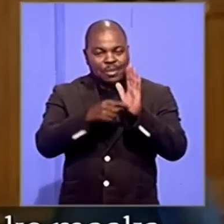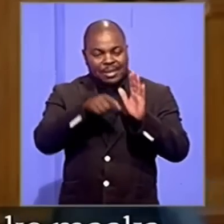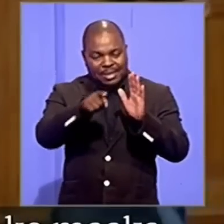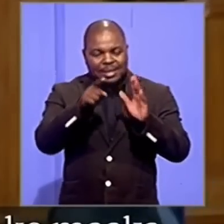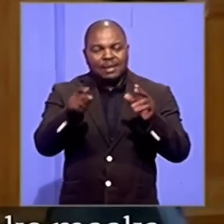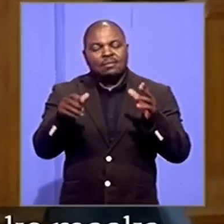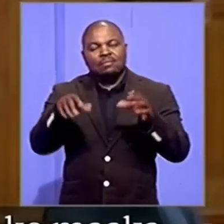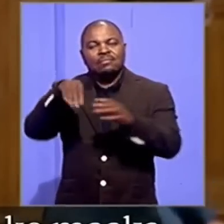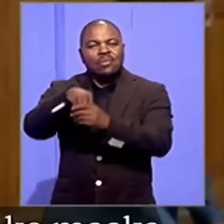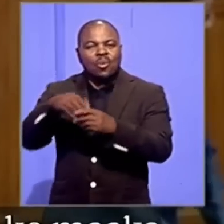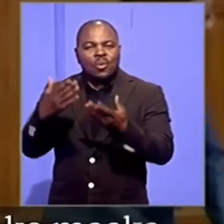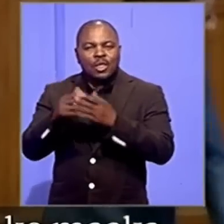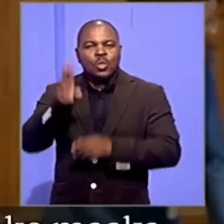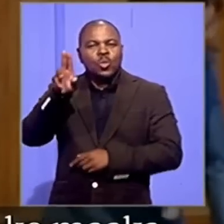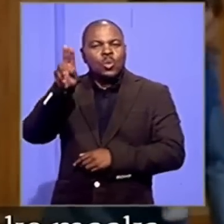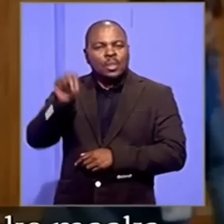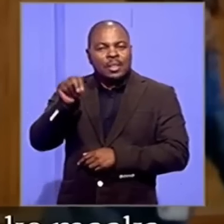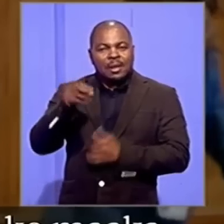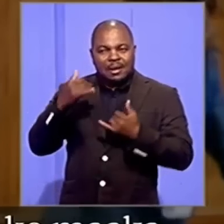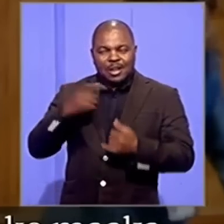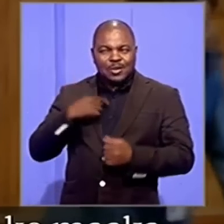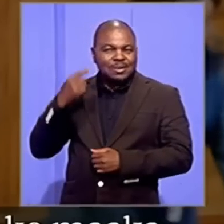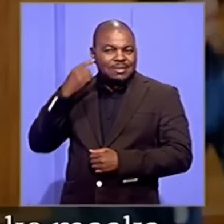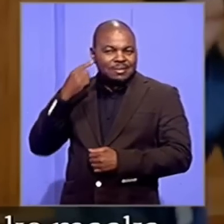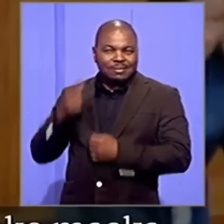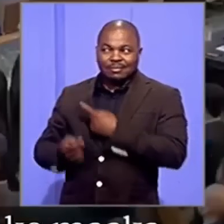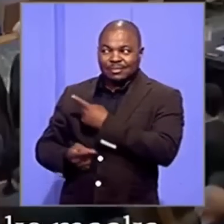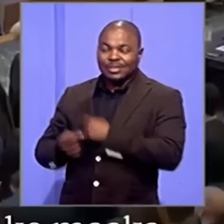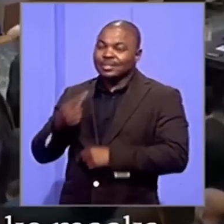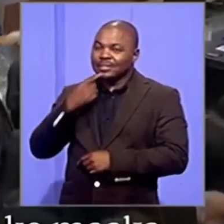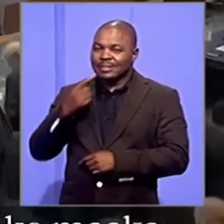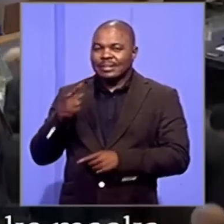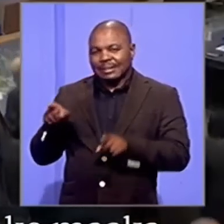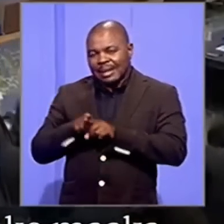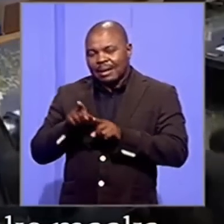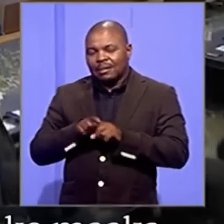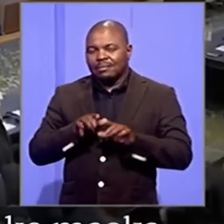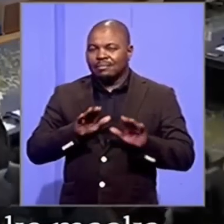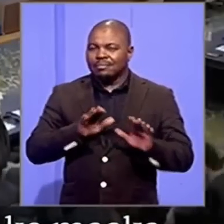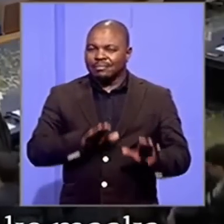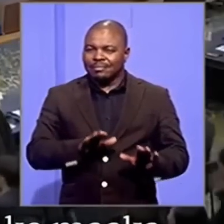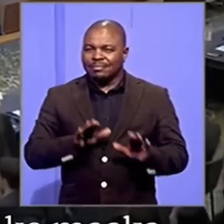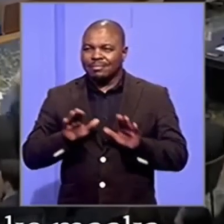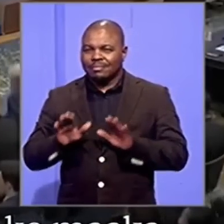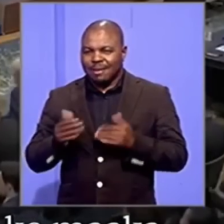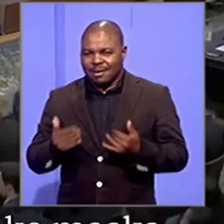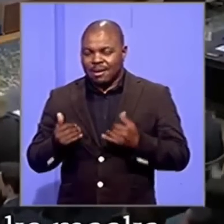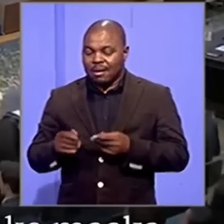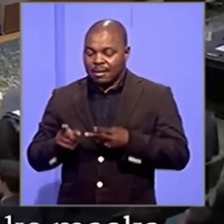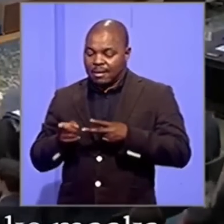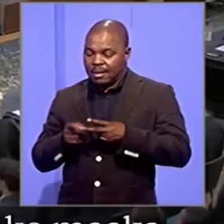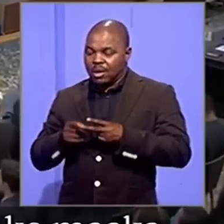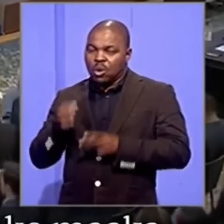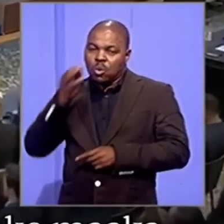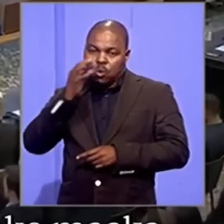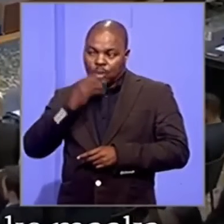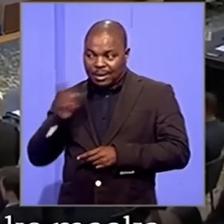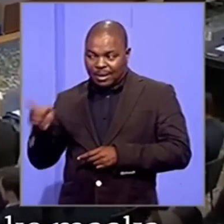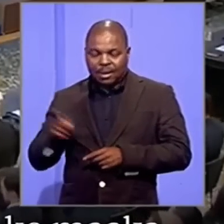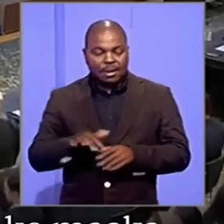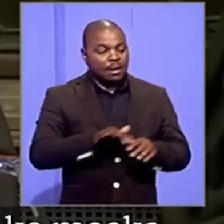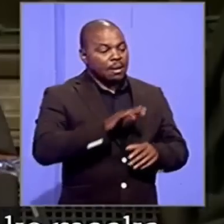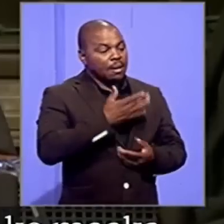a kopaneng jwale o a utlwa hore o se a batla a hata butleng tlhengwe ya bobedi o re o tla tswela pele go tshireletsa baahi